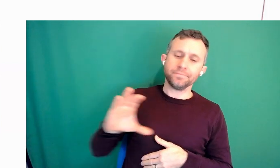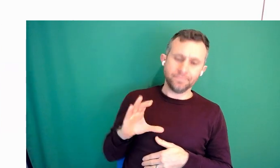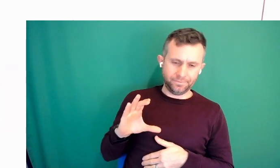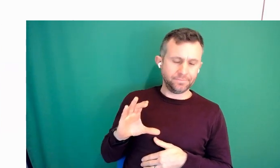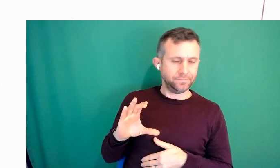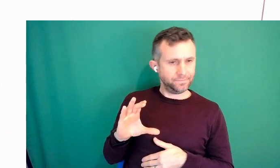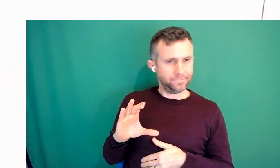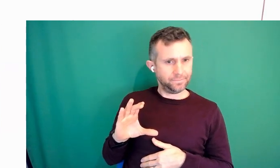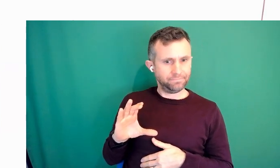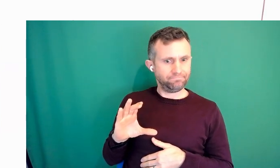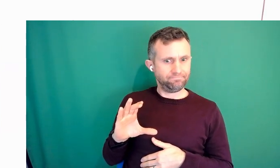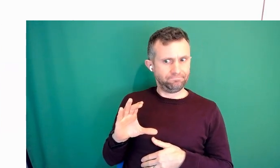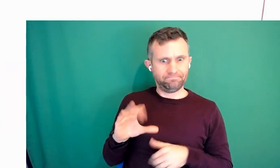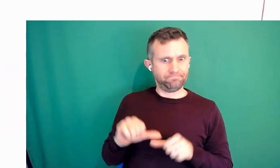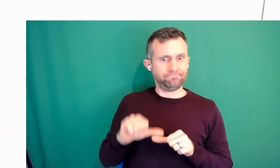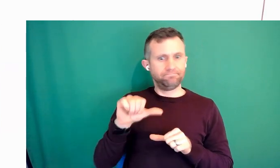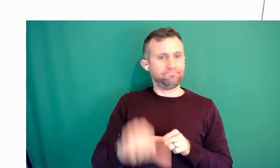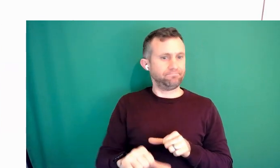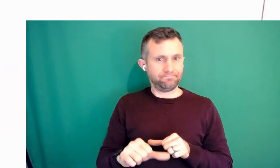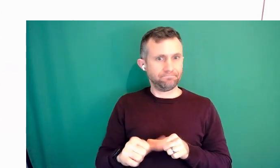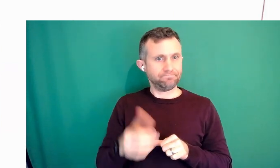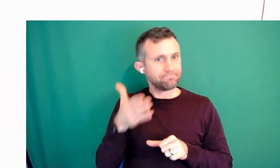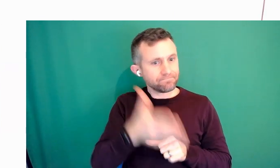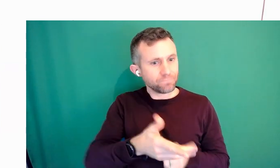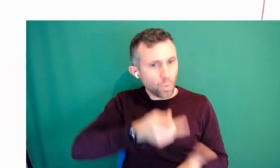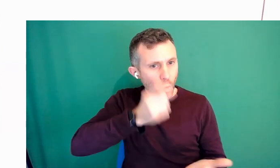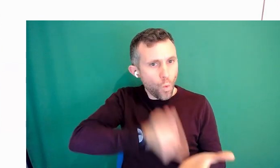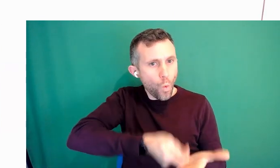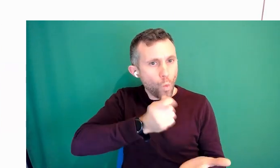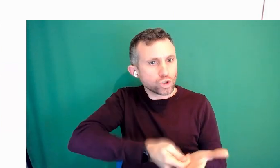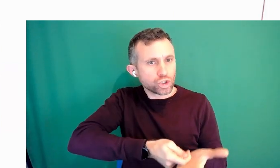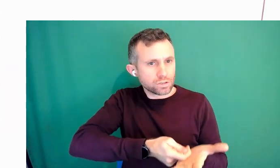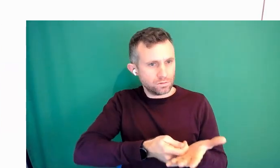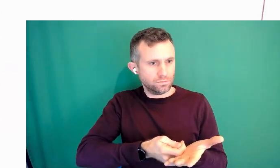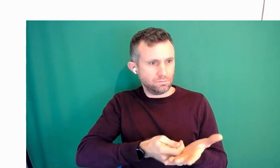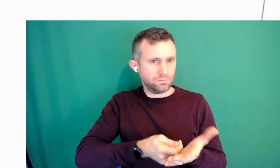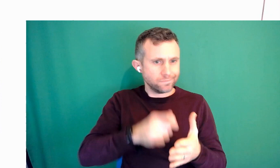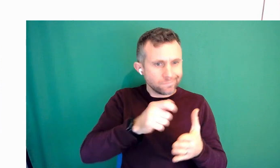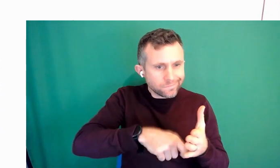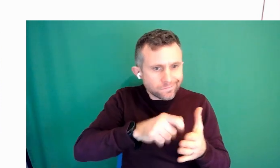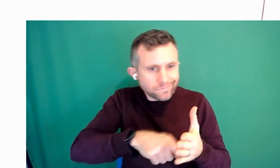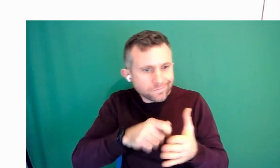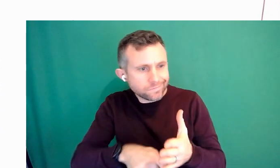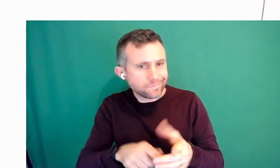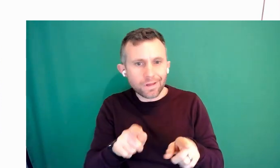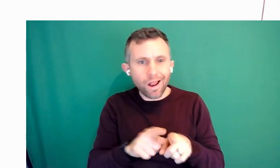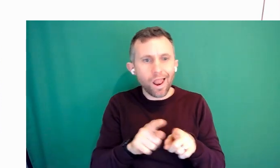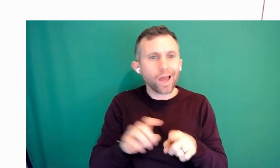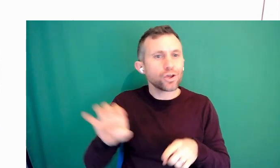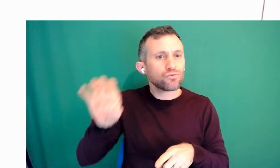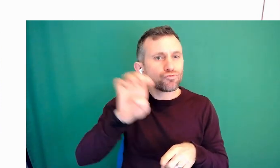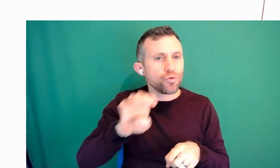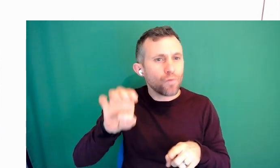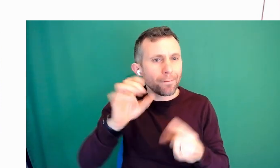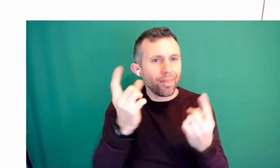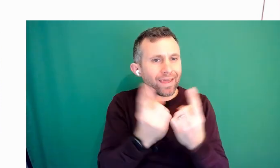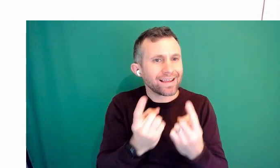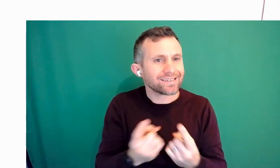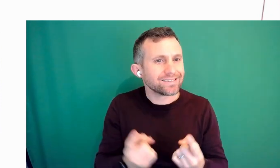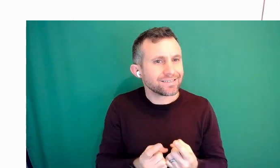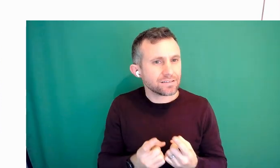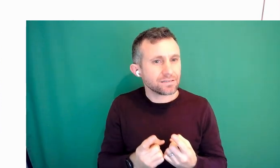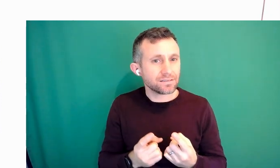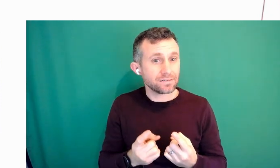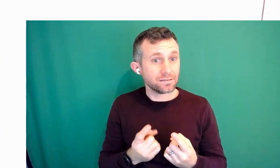1792, Soane buys his first house, Lincoln Inns Fields, number 12, which he immediately knocks down to have it rebuilt to